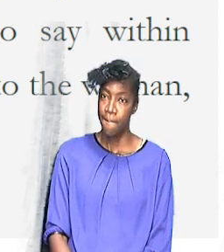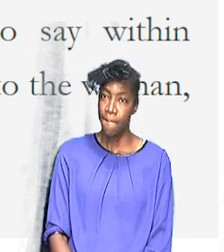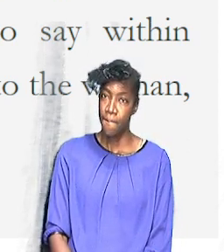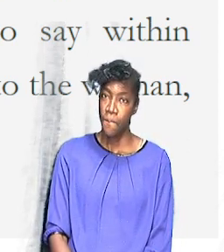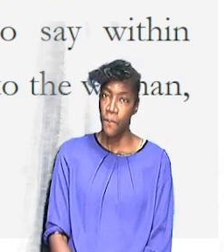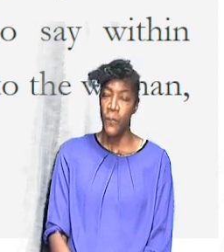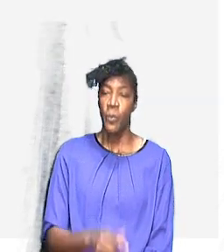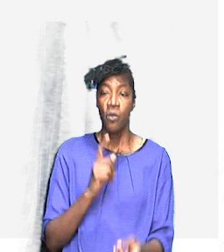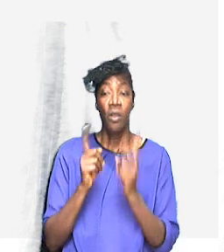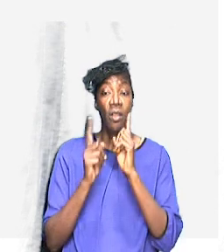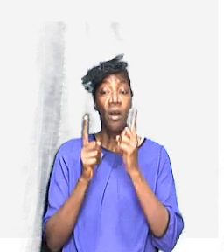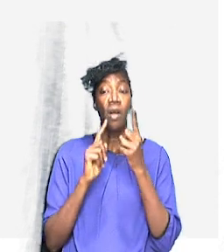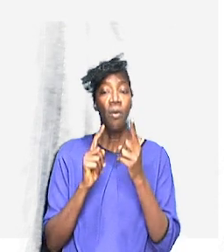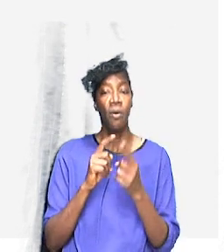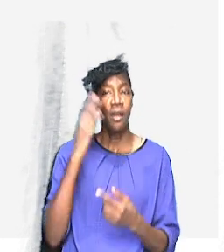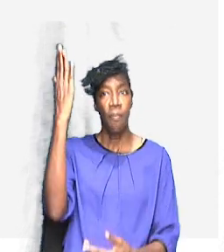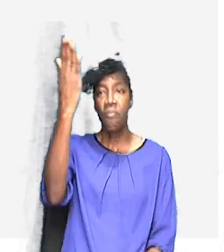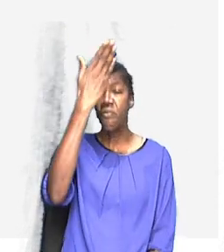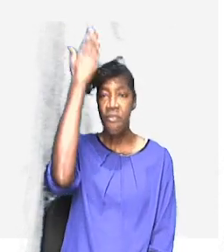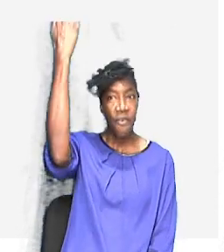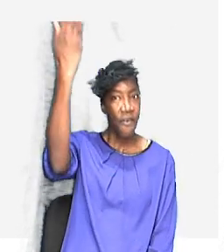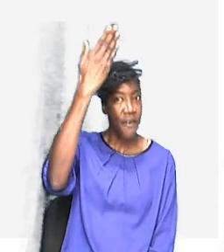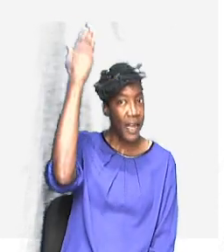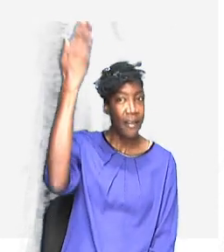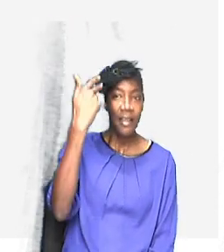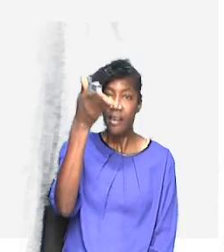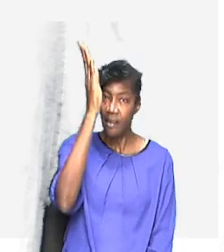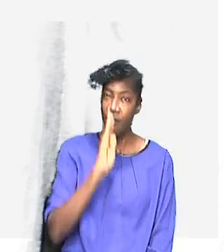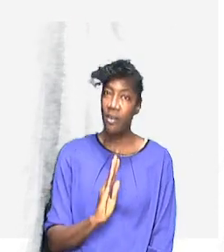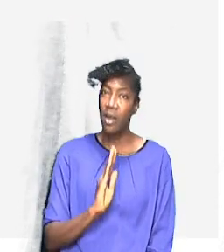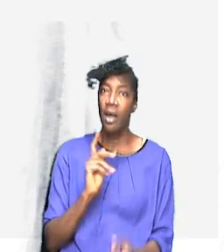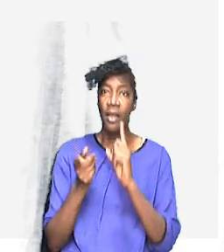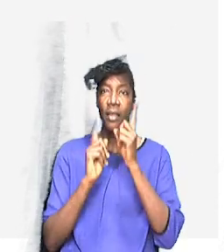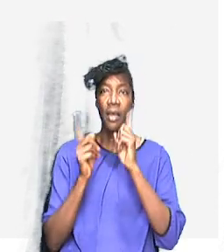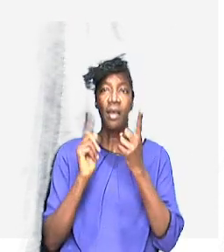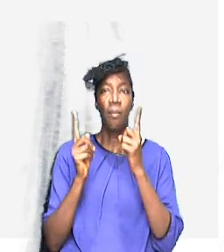when we talk about the presence of God, we talk about, firstly, the